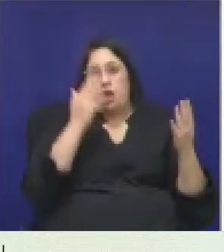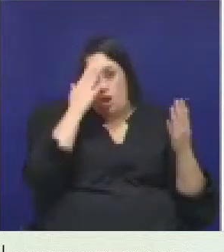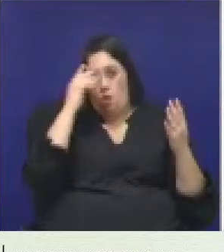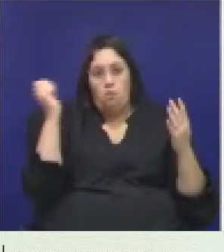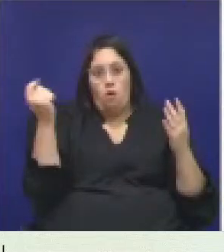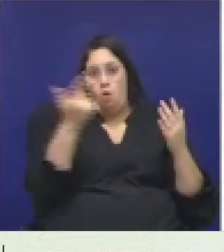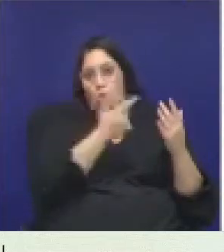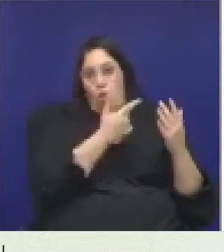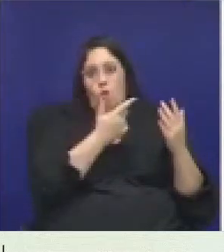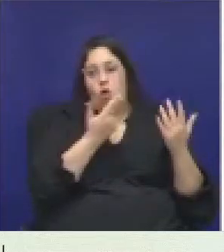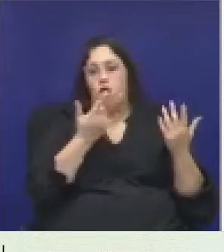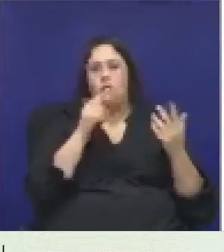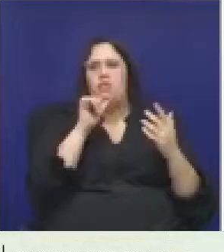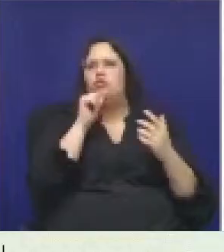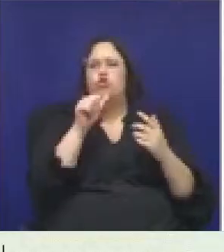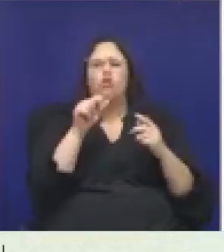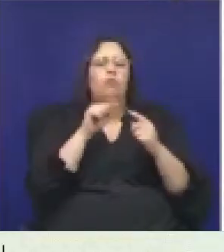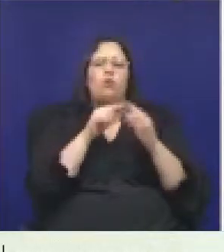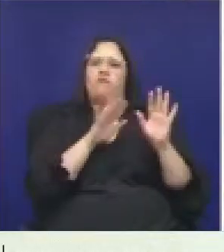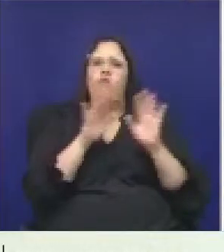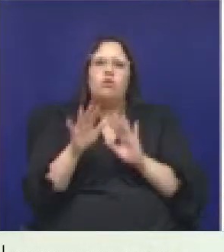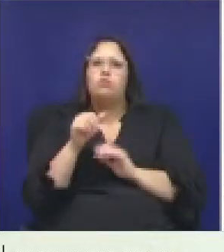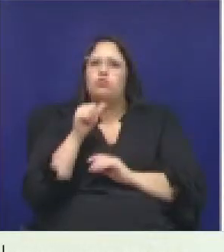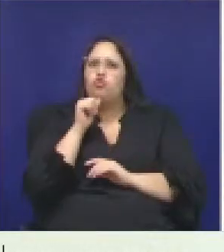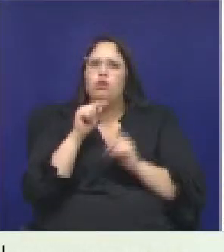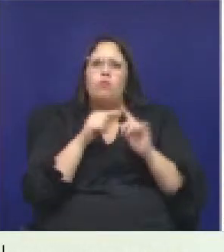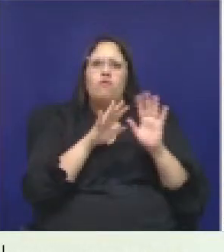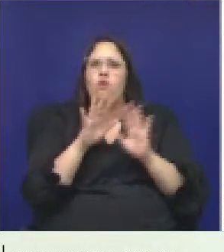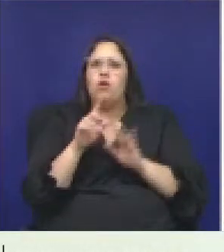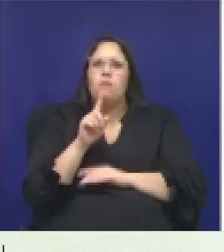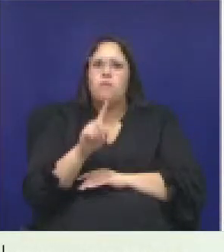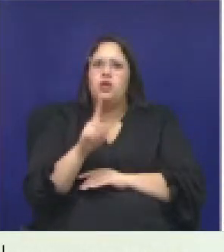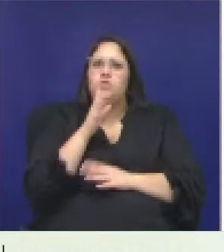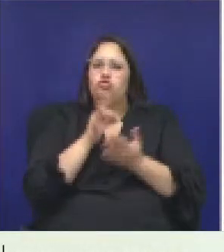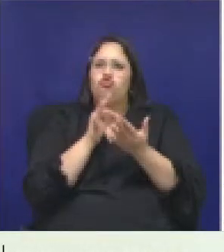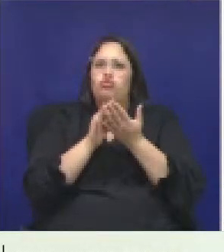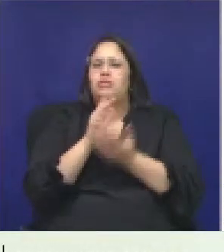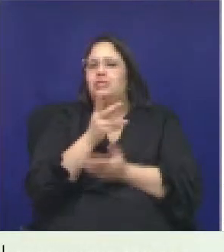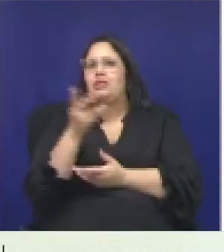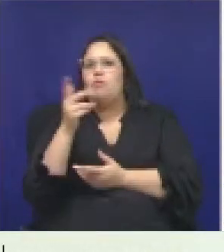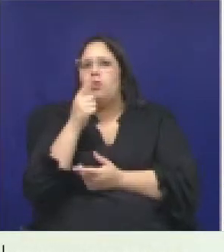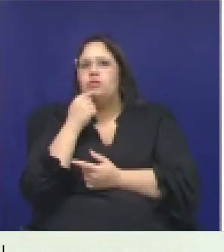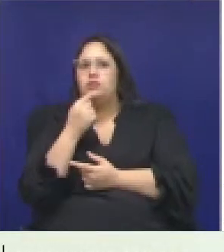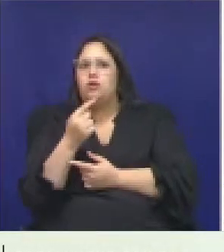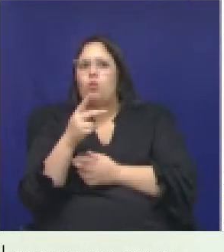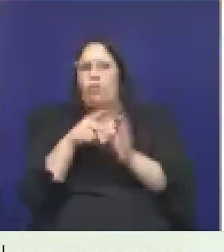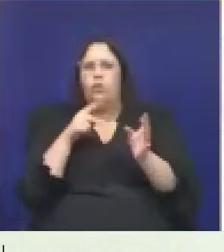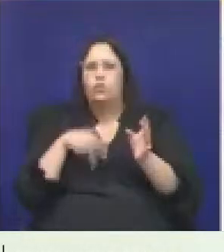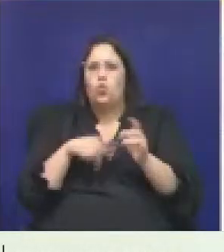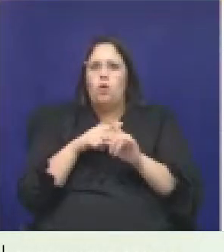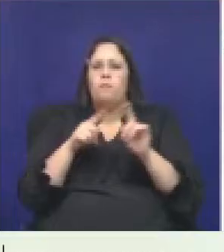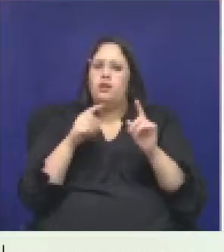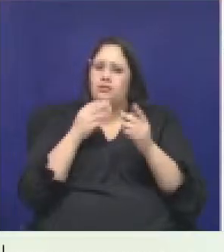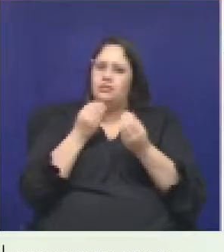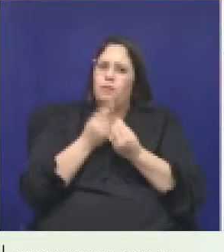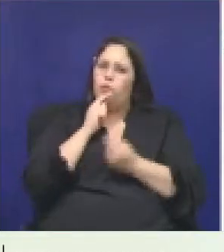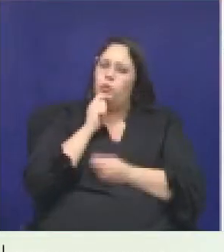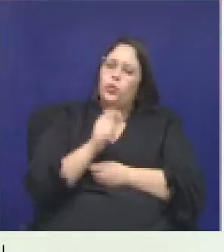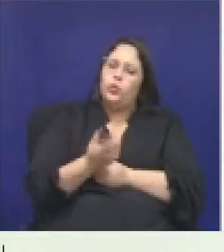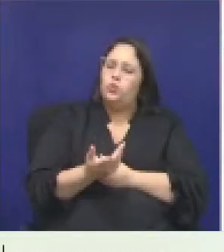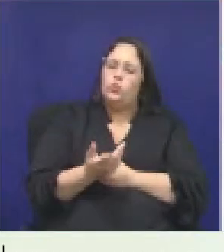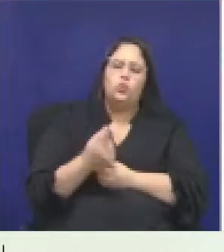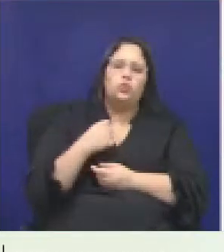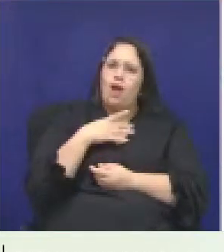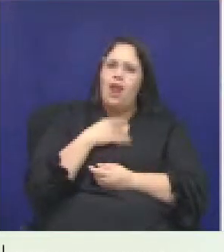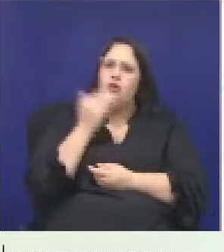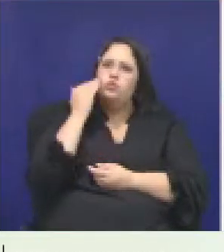everyone in the Chair, country. it's not a point of order, Well, honorable. it's not a point of order member. to suggest that someone would Thank you. It's not a- withdraw it's when not it's a point something of- that's the truth. So